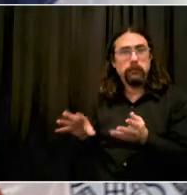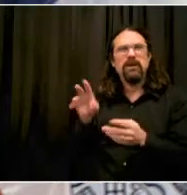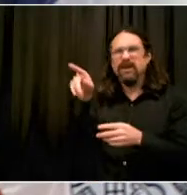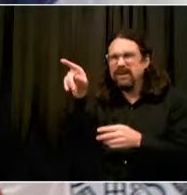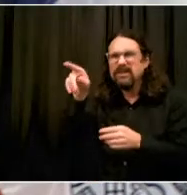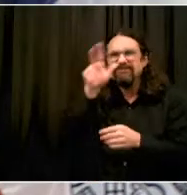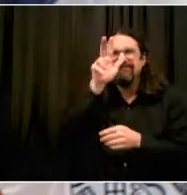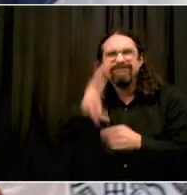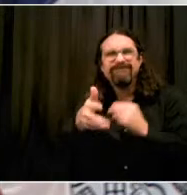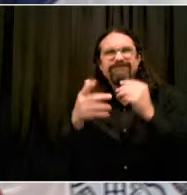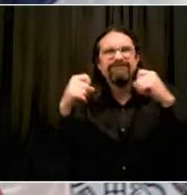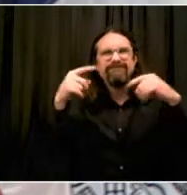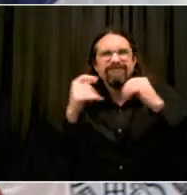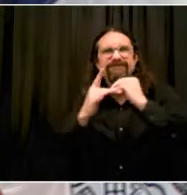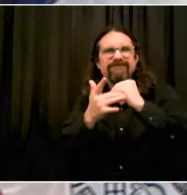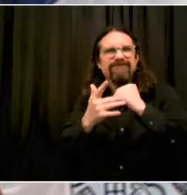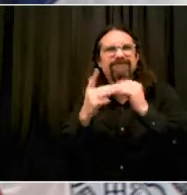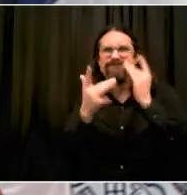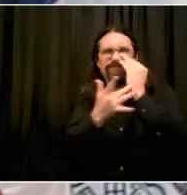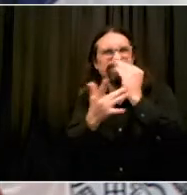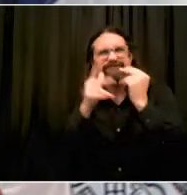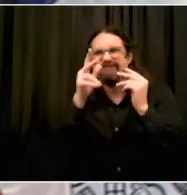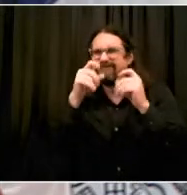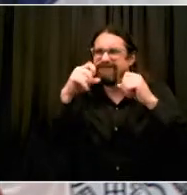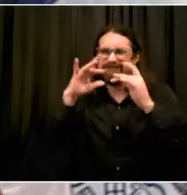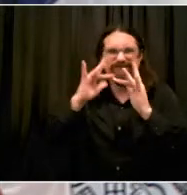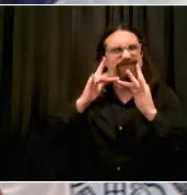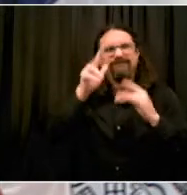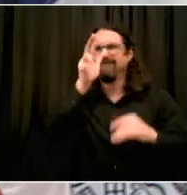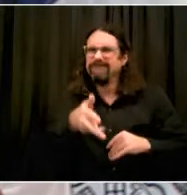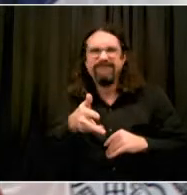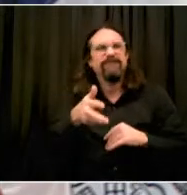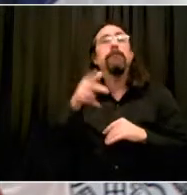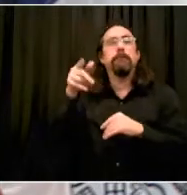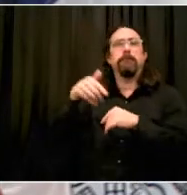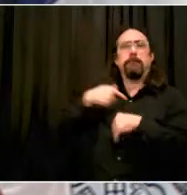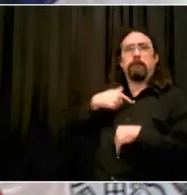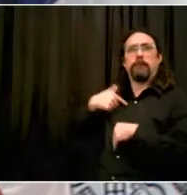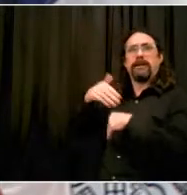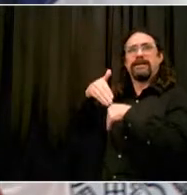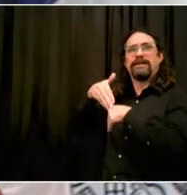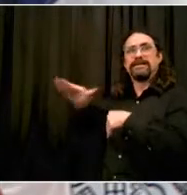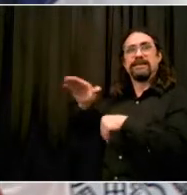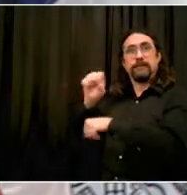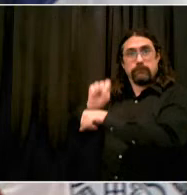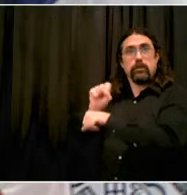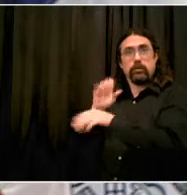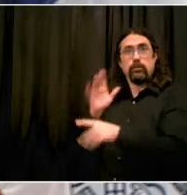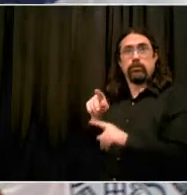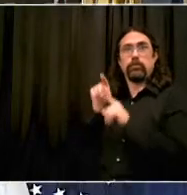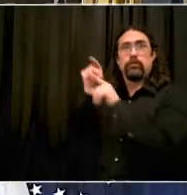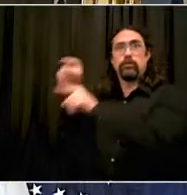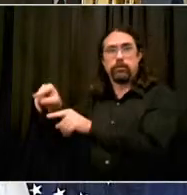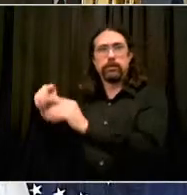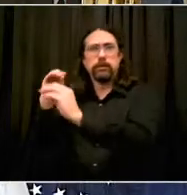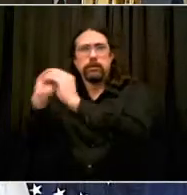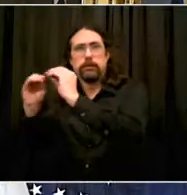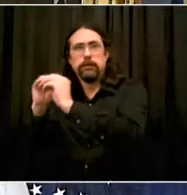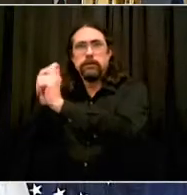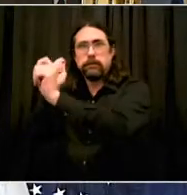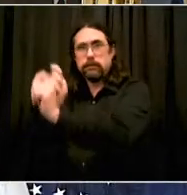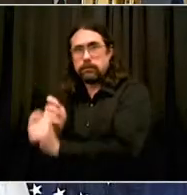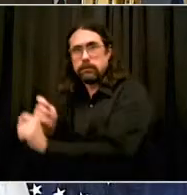call 311 still. But Chancellor, why don't you talk about the numbers and also the effort today to make sure kids who needed devices got them going